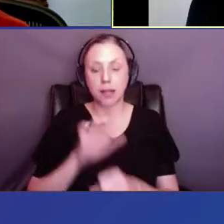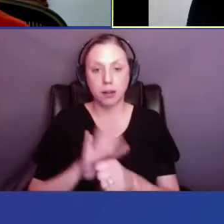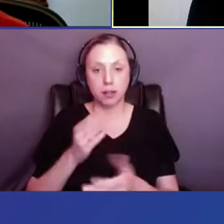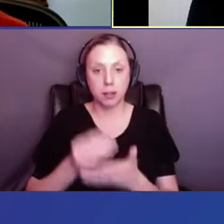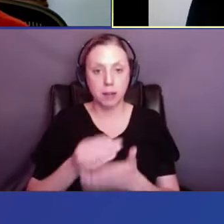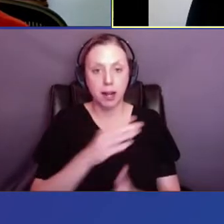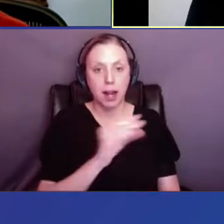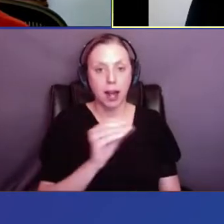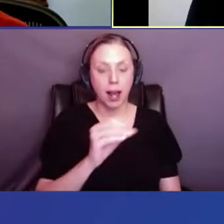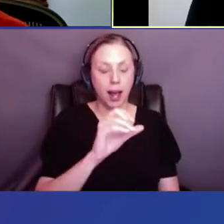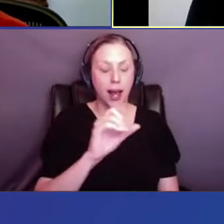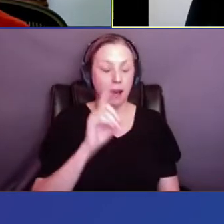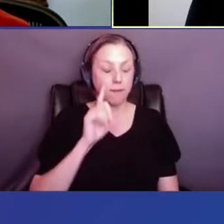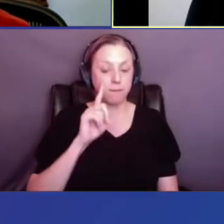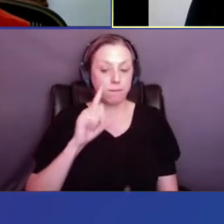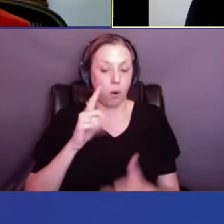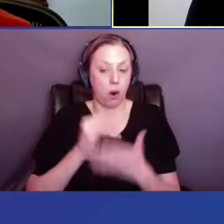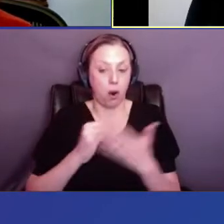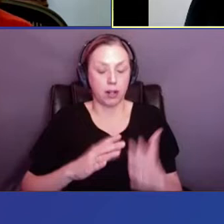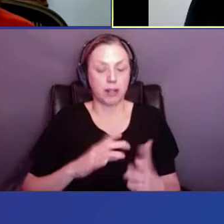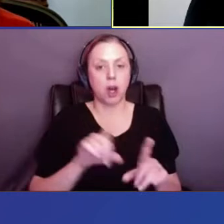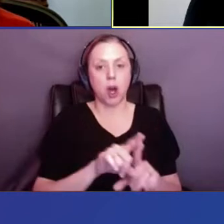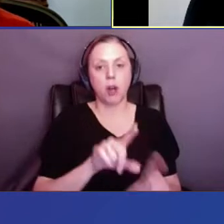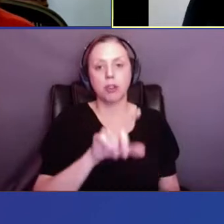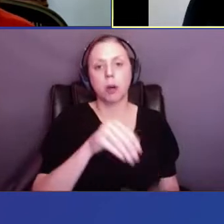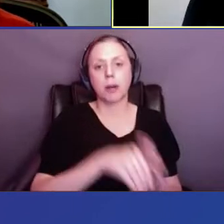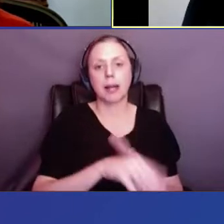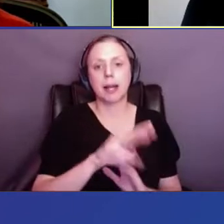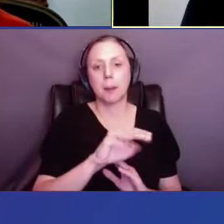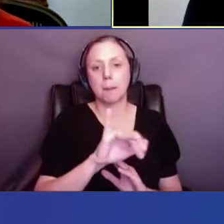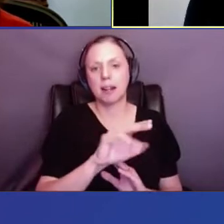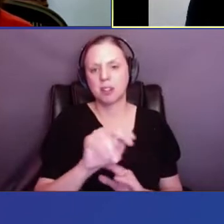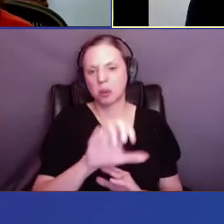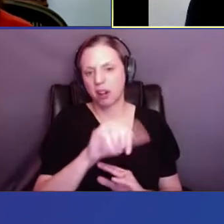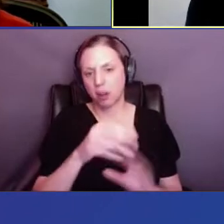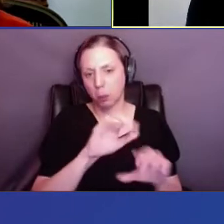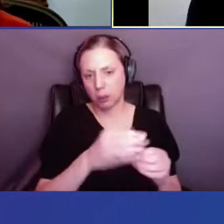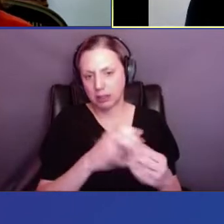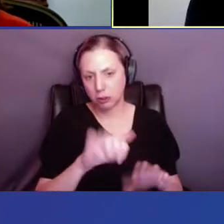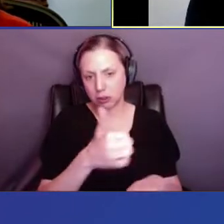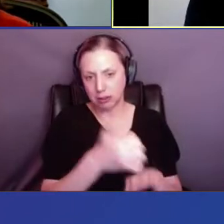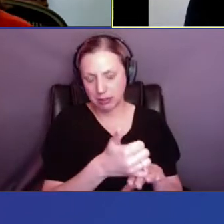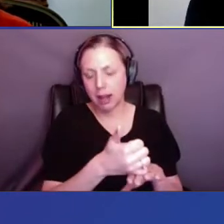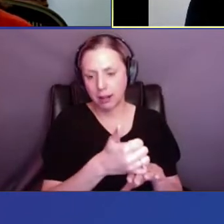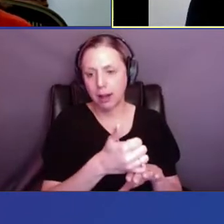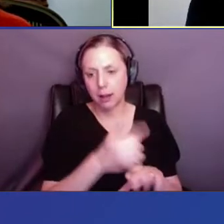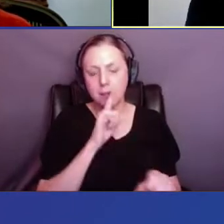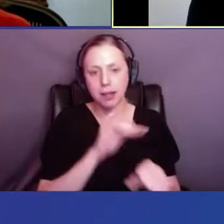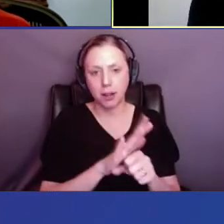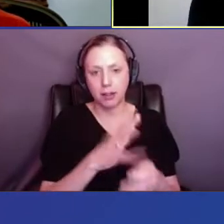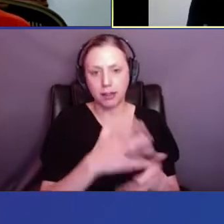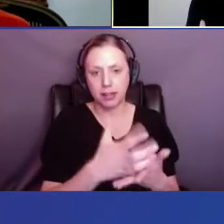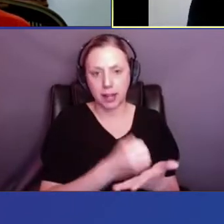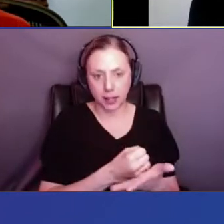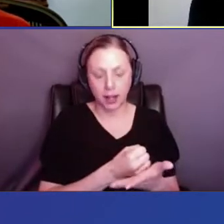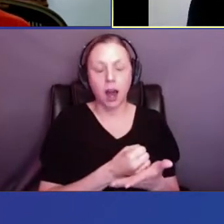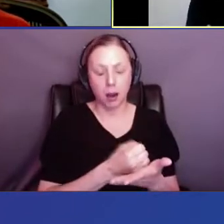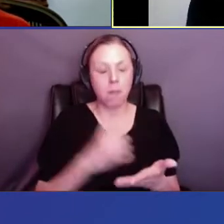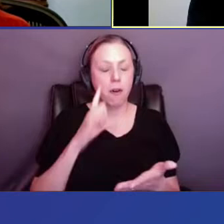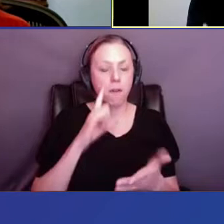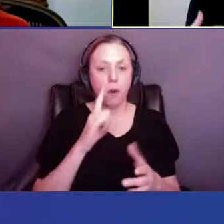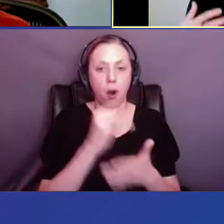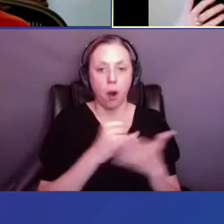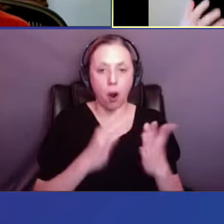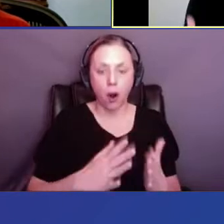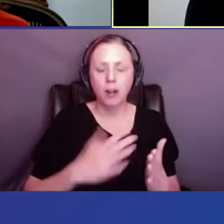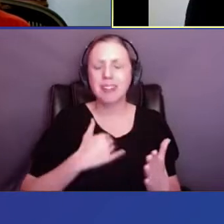Minnesota set up a guaranteed income for artists program. We're really looking at understanding not necessarily how do we